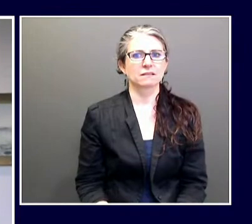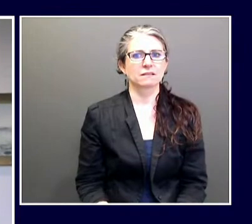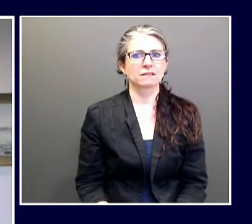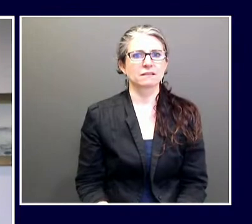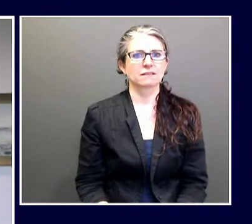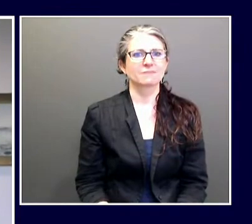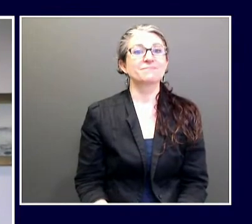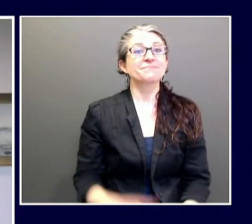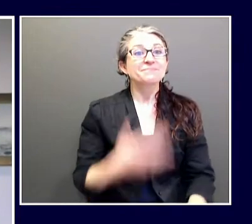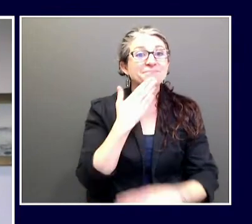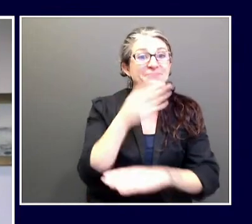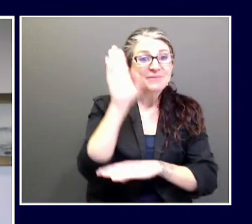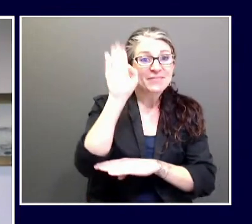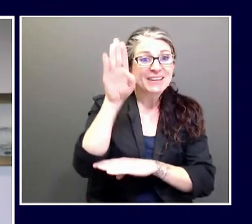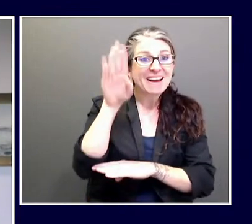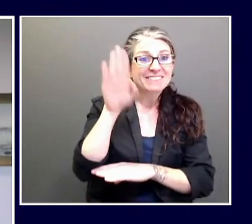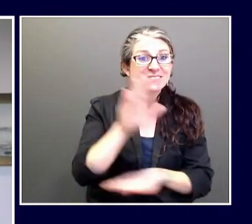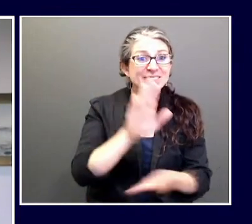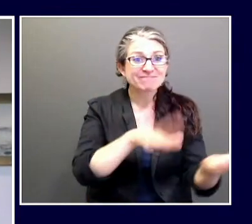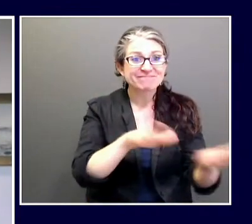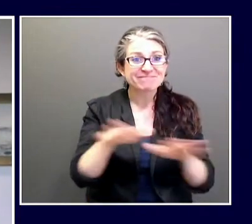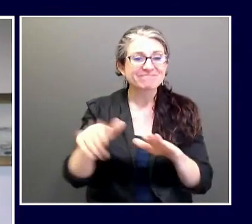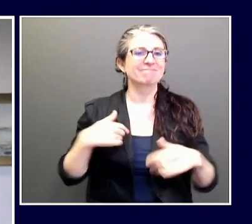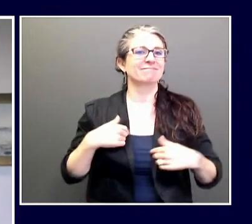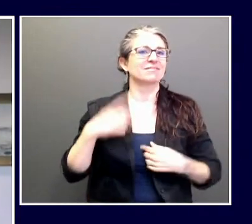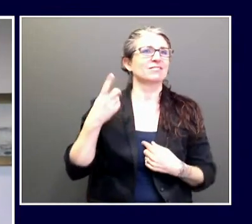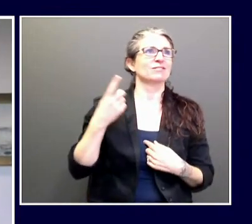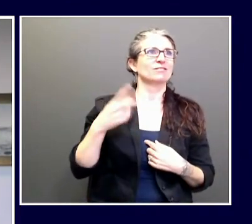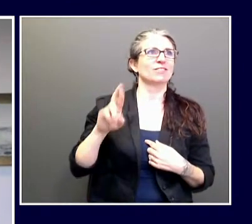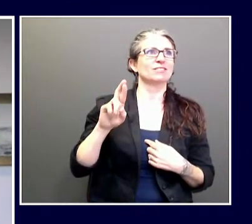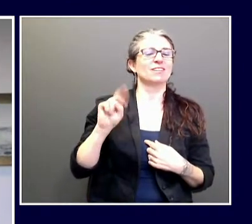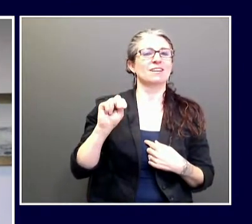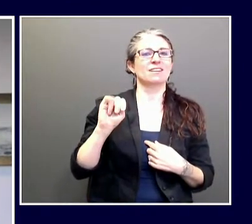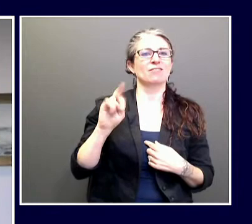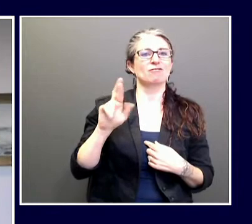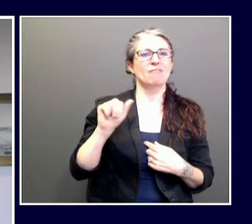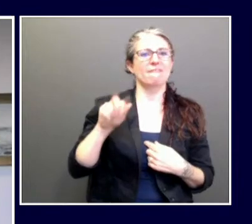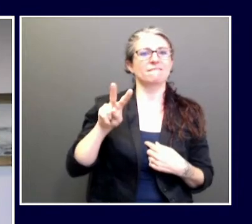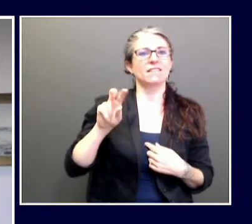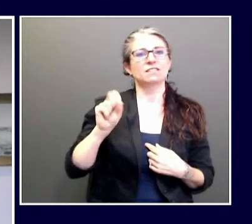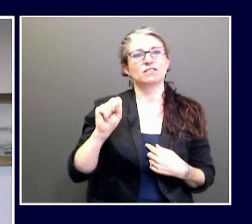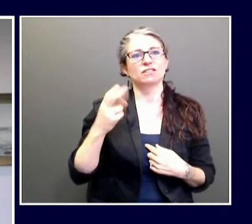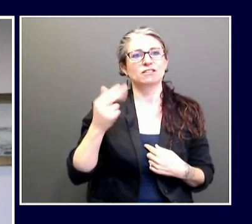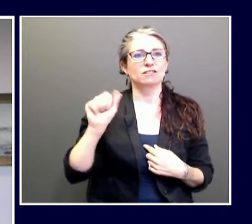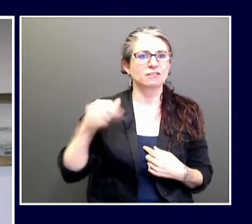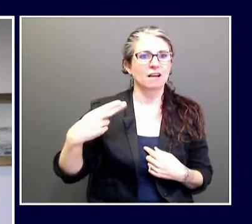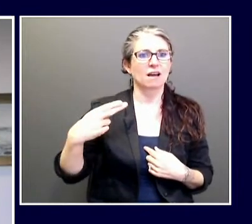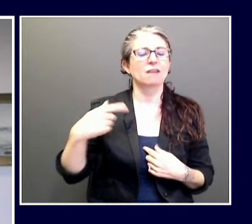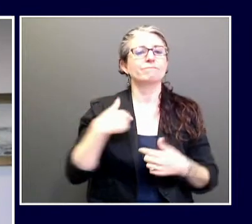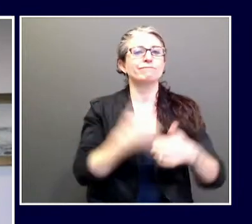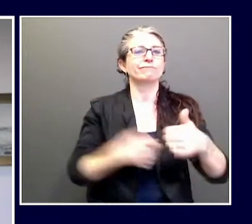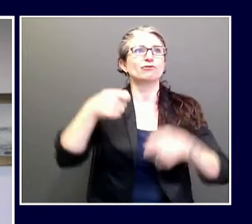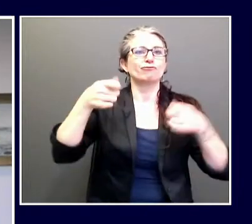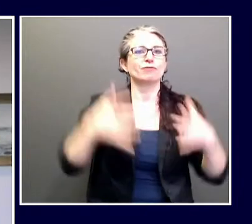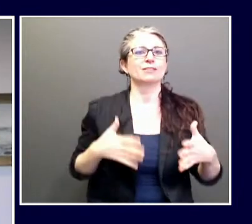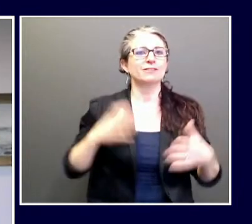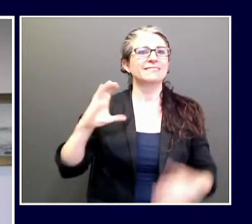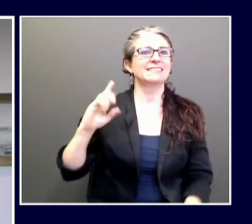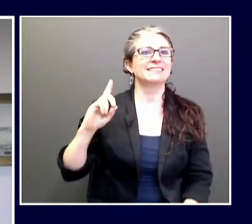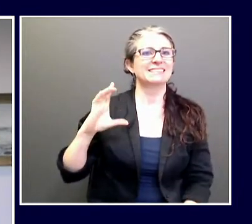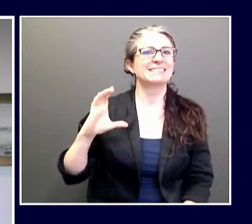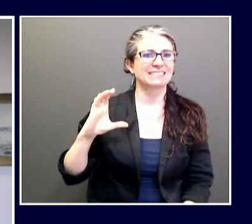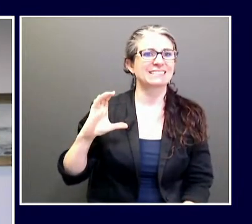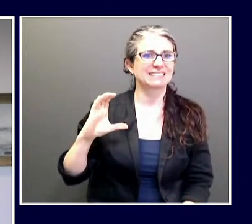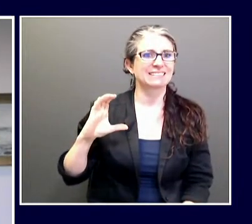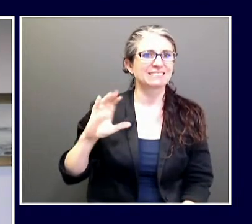Good afternoon, everyone. I'm Nirav Shah, the director of the Maine CDC. I'm joined this afternoon by Commissioner Jean Wambrew from